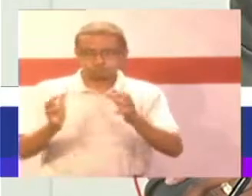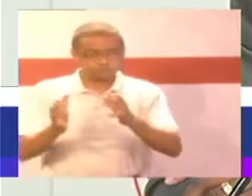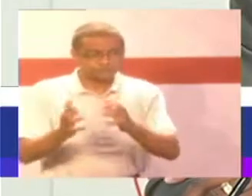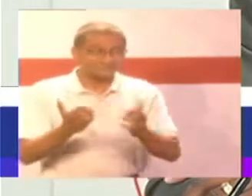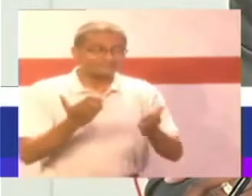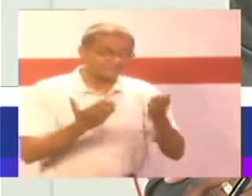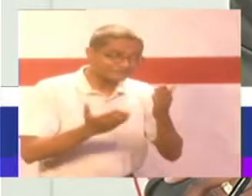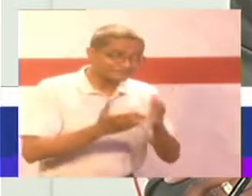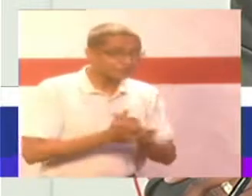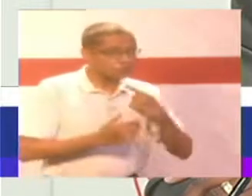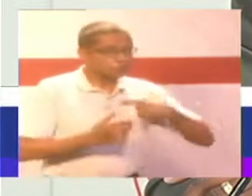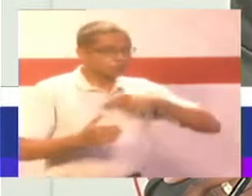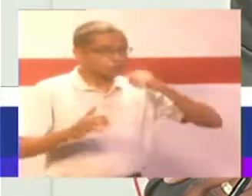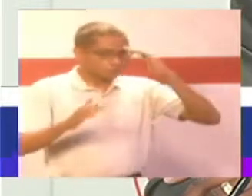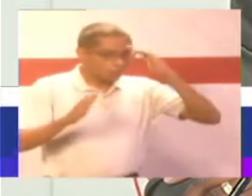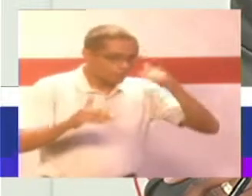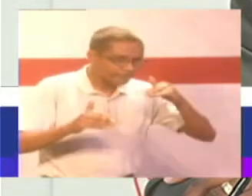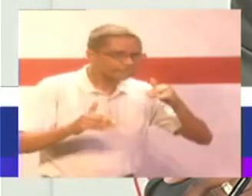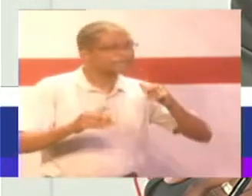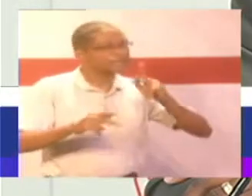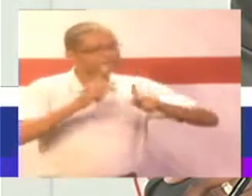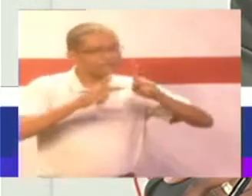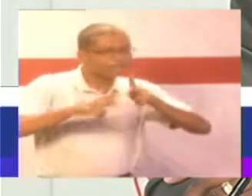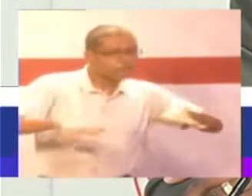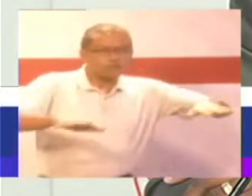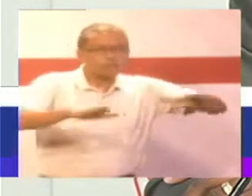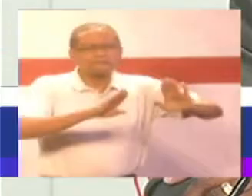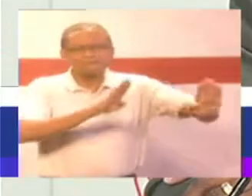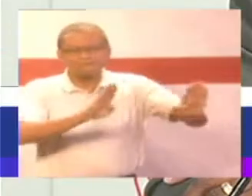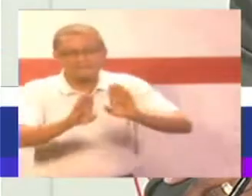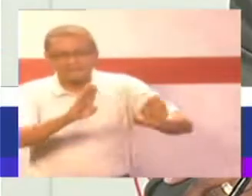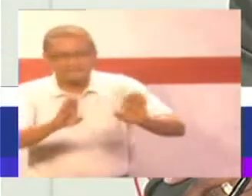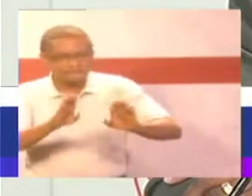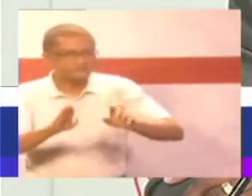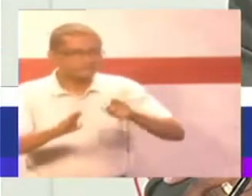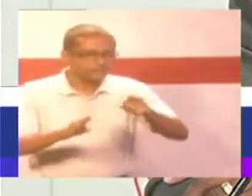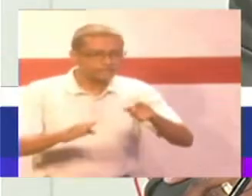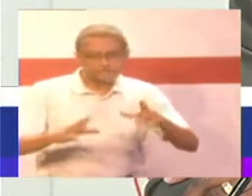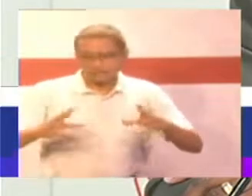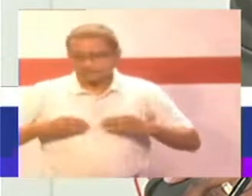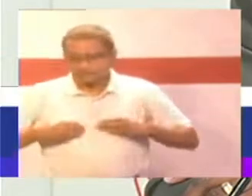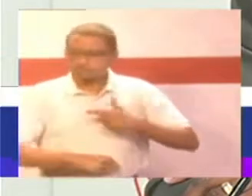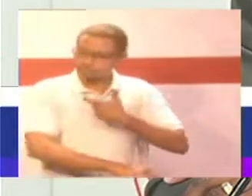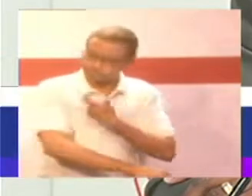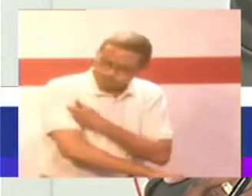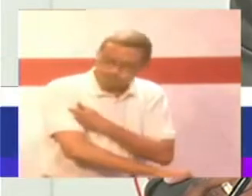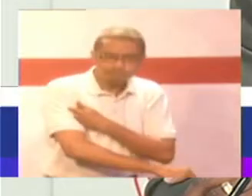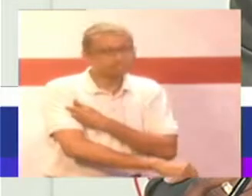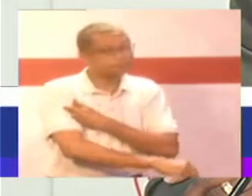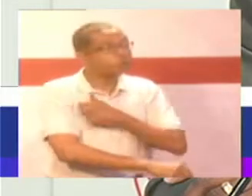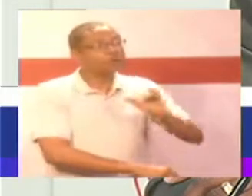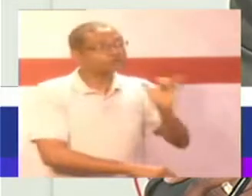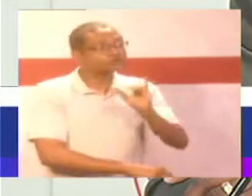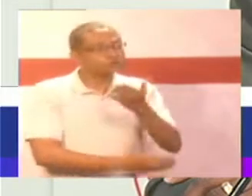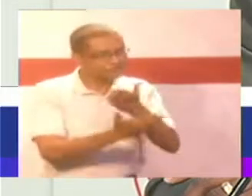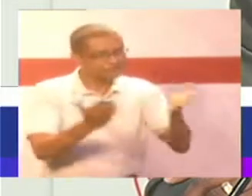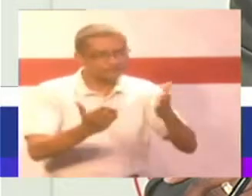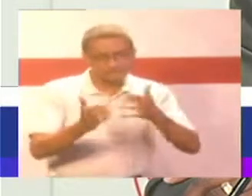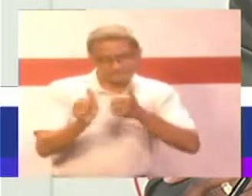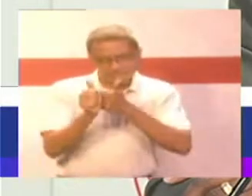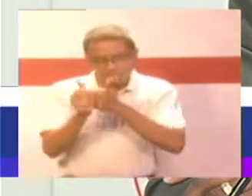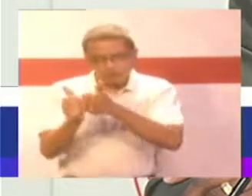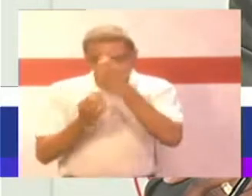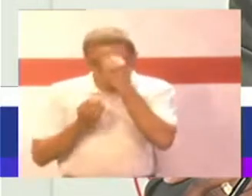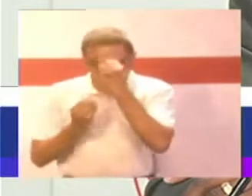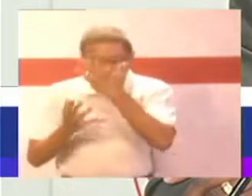much hoping is that the behavior of the population in terms of vaccine uptake in terms of adherence to all of the